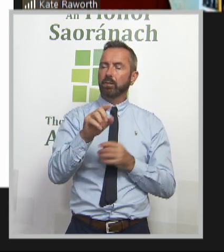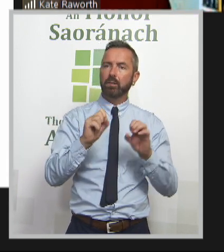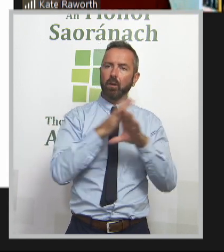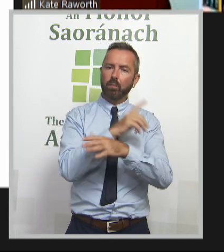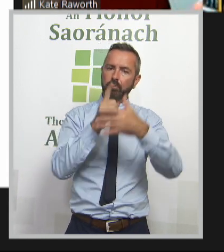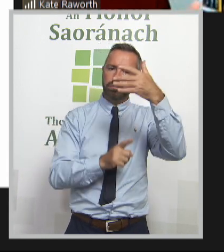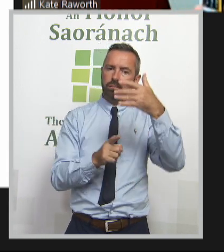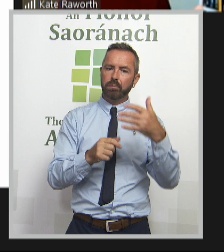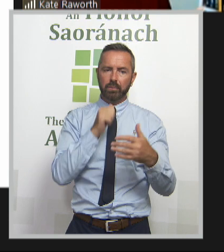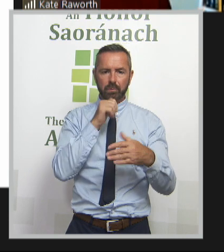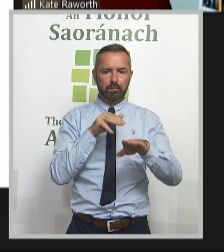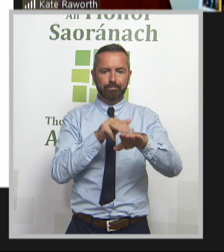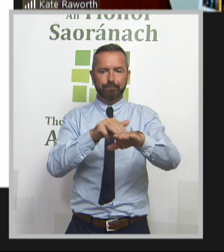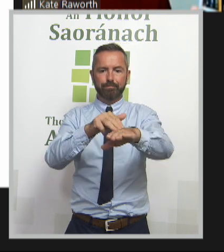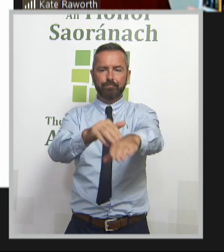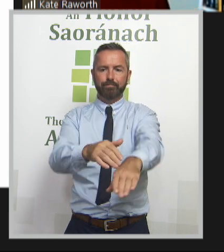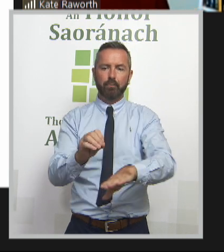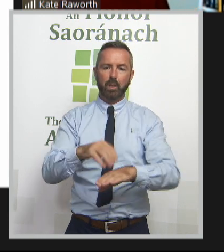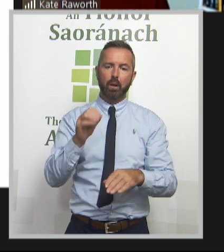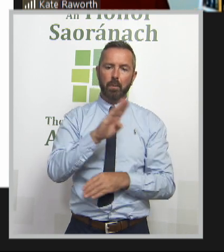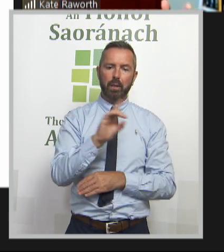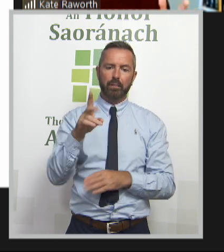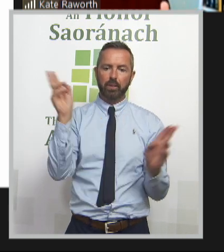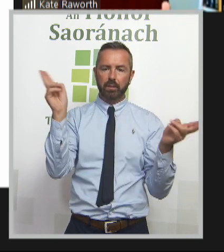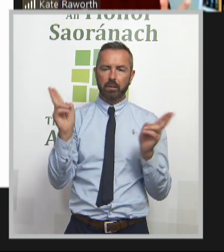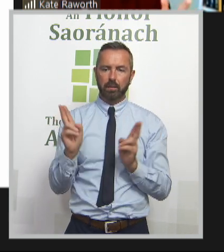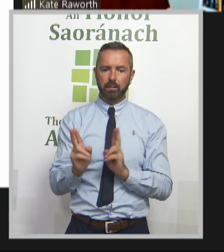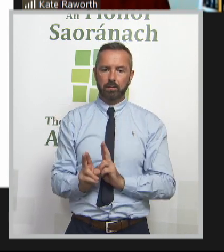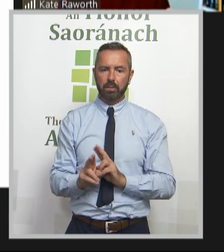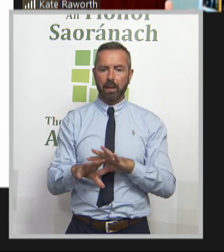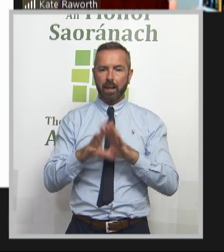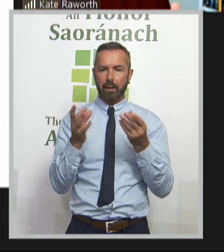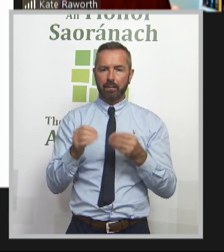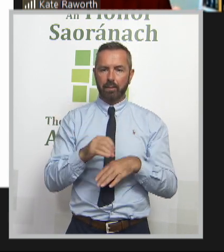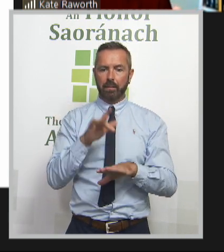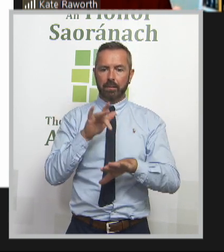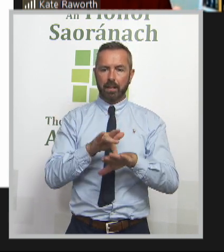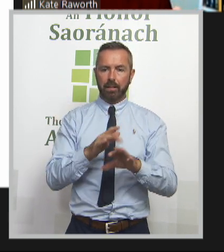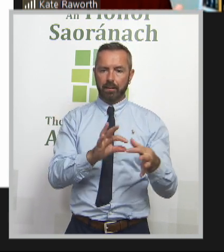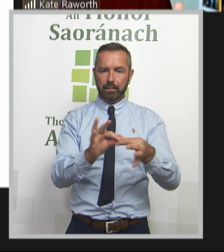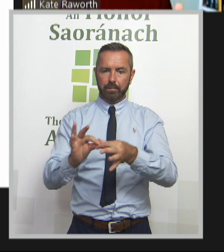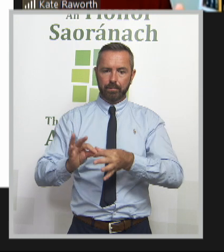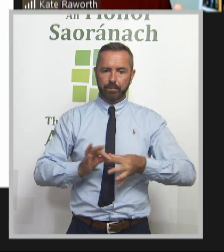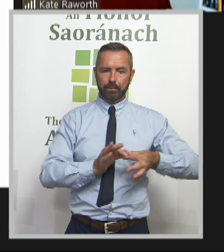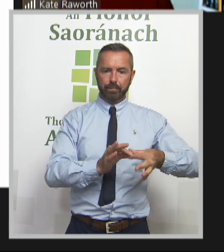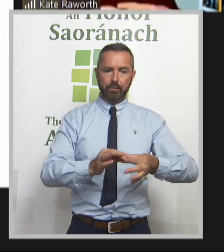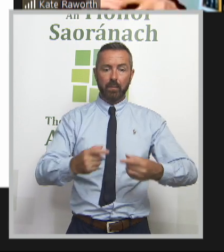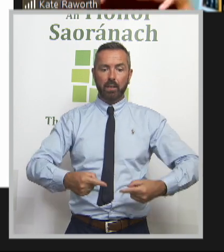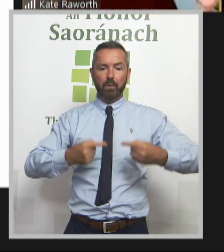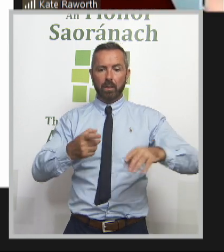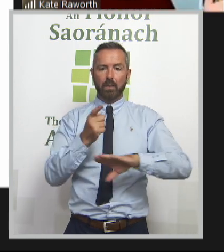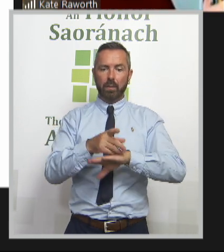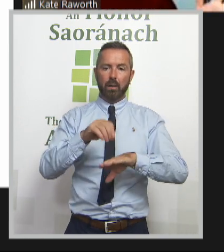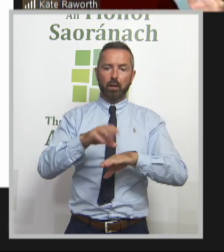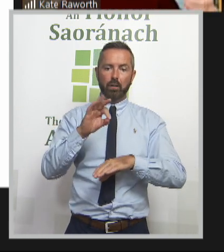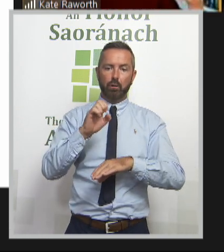these have knock-on effects on biodiversity loss. So everything is delicately interconnected. And the challenge is that on